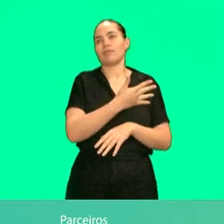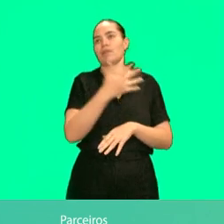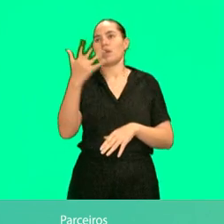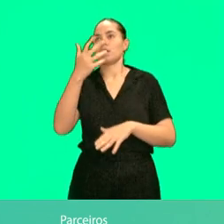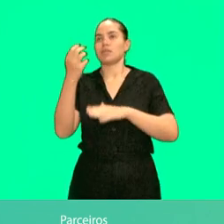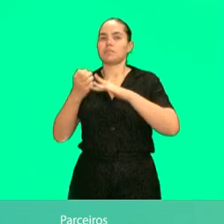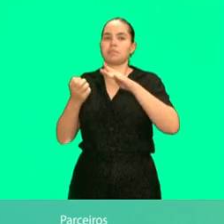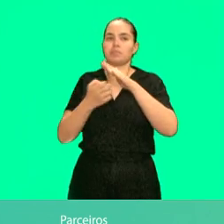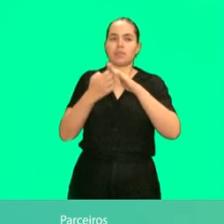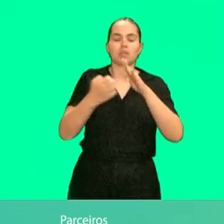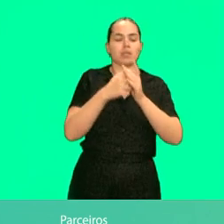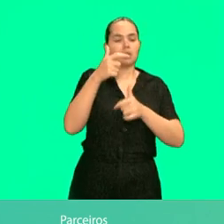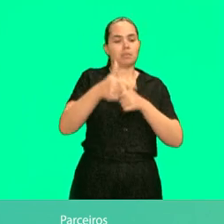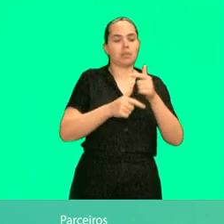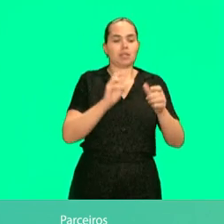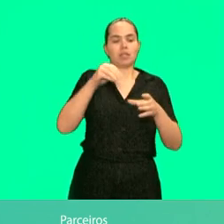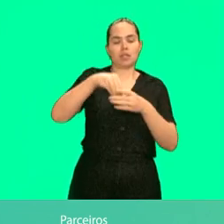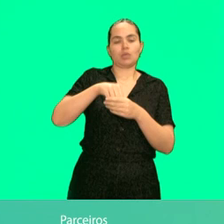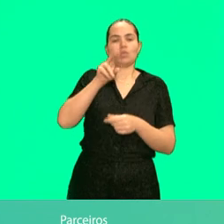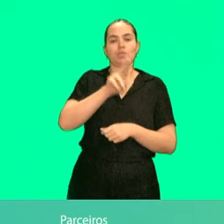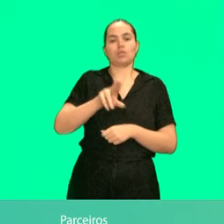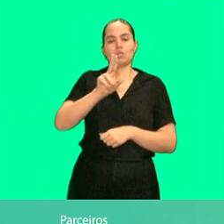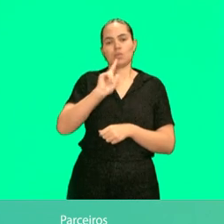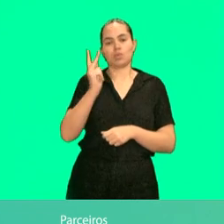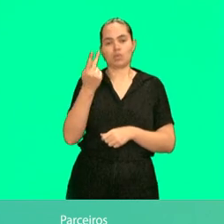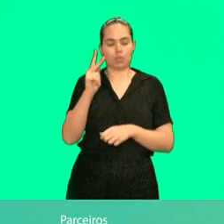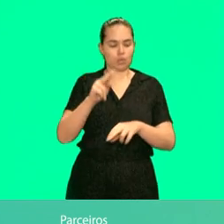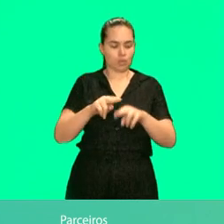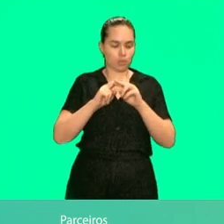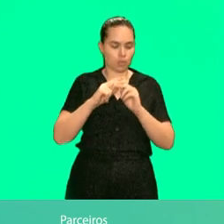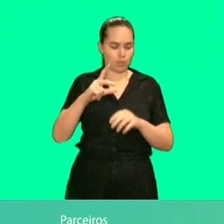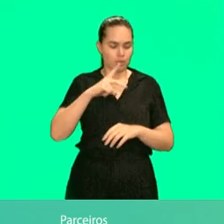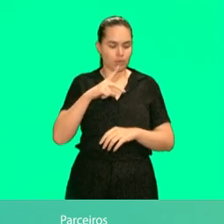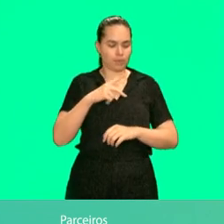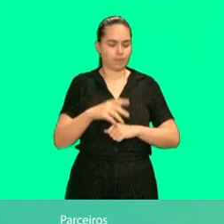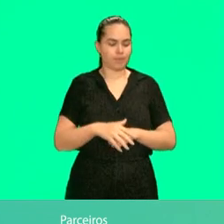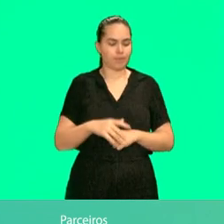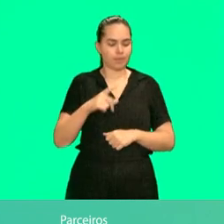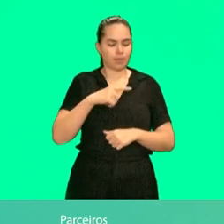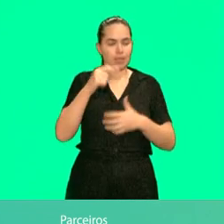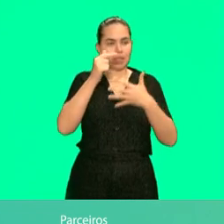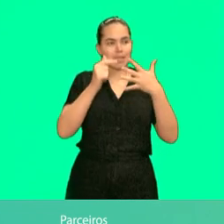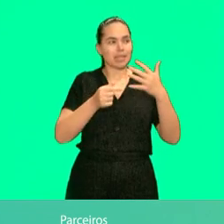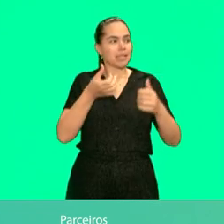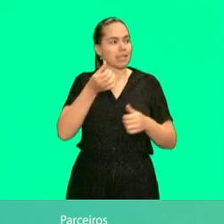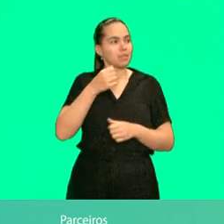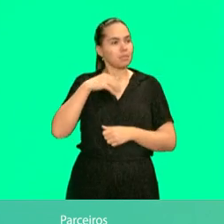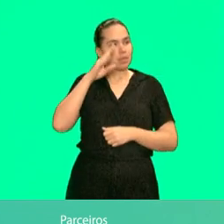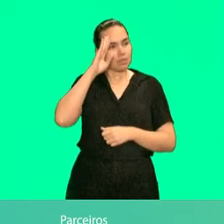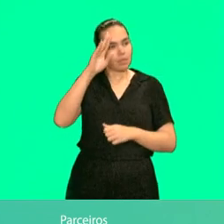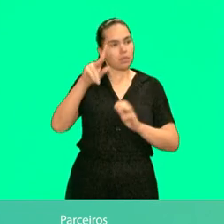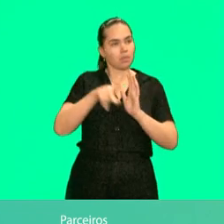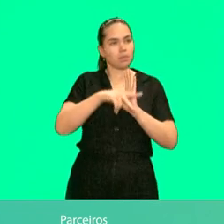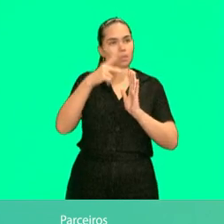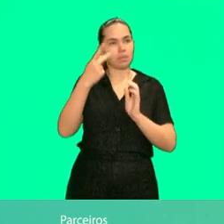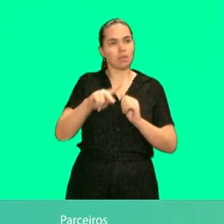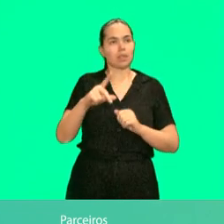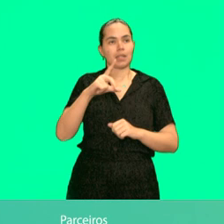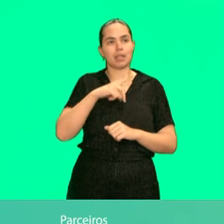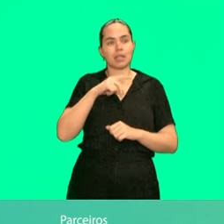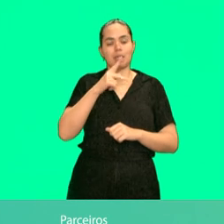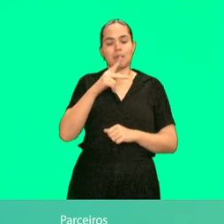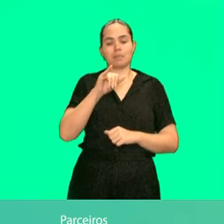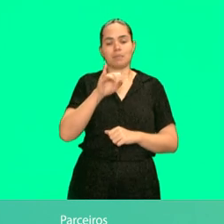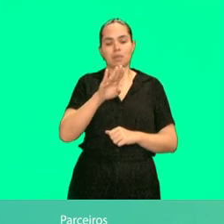in the steel mill sector, we have lots of companies in this sector working with hydrogen. So that's we have in